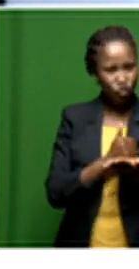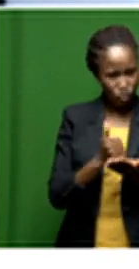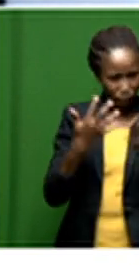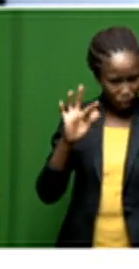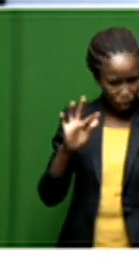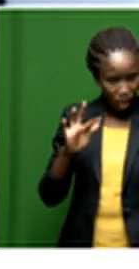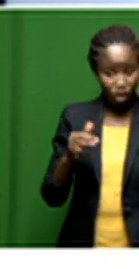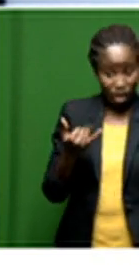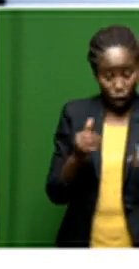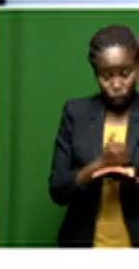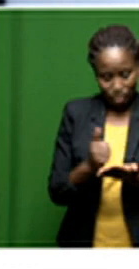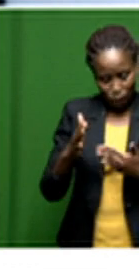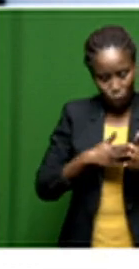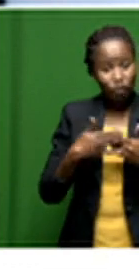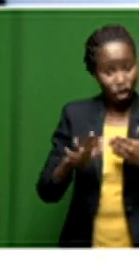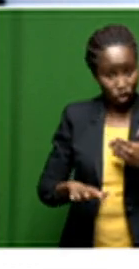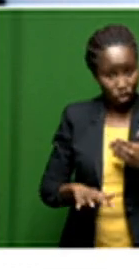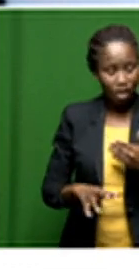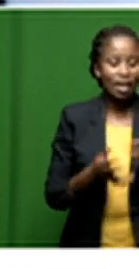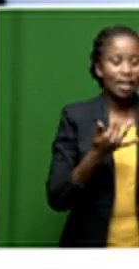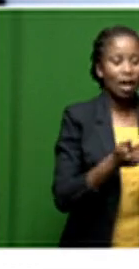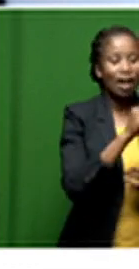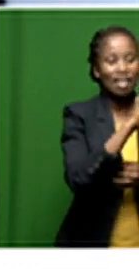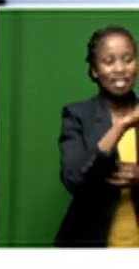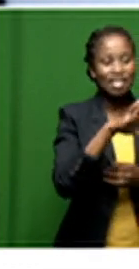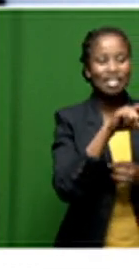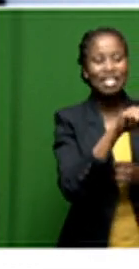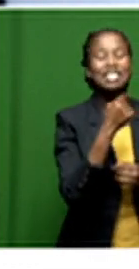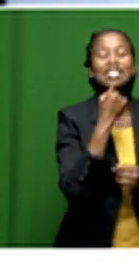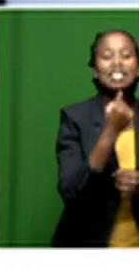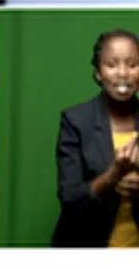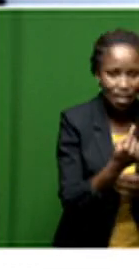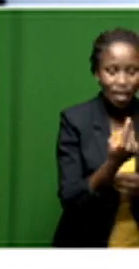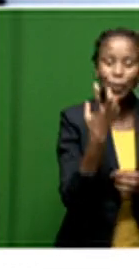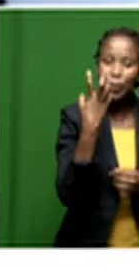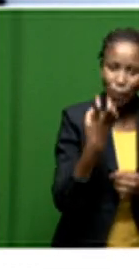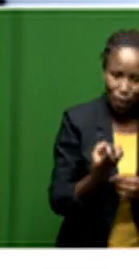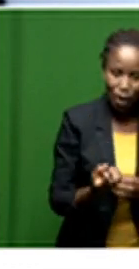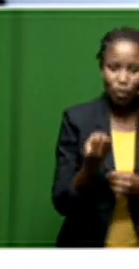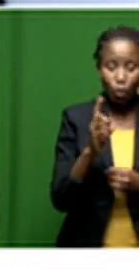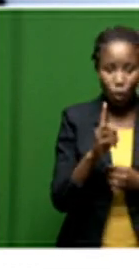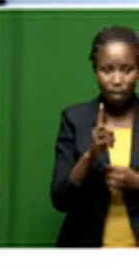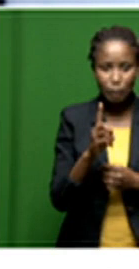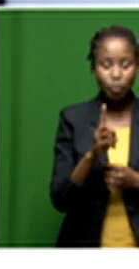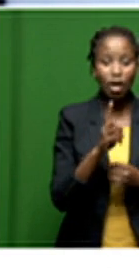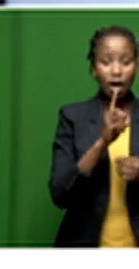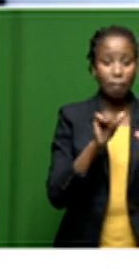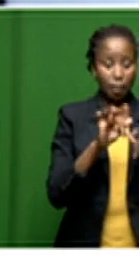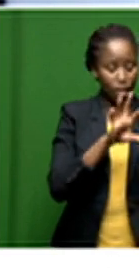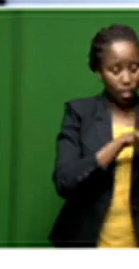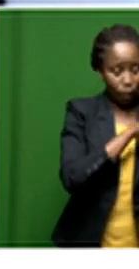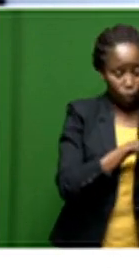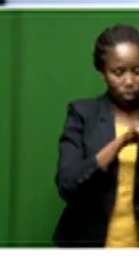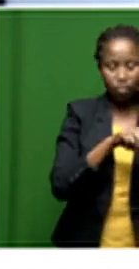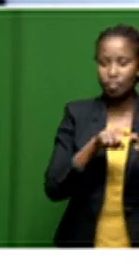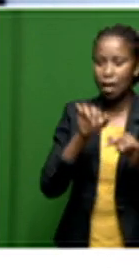roll is now closed. And the IEC's argument is that there's a direct link between the voters' roll and the candidate